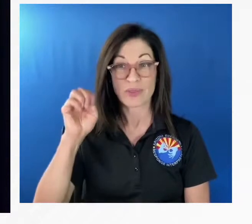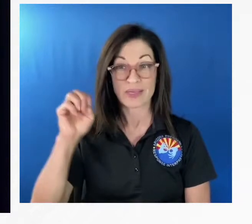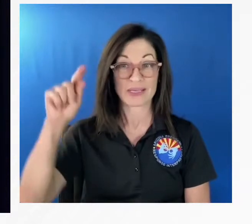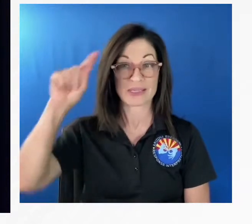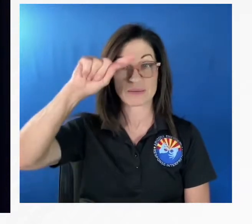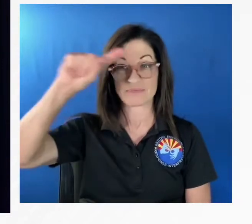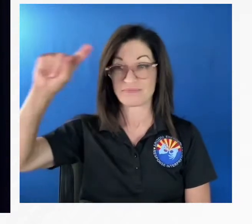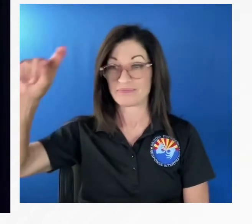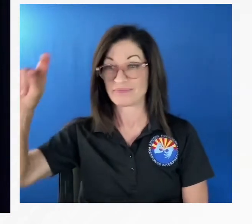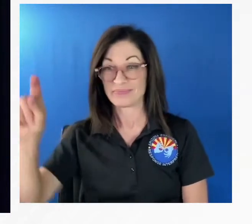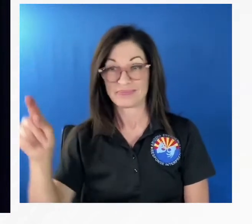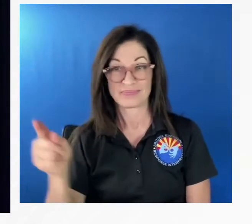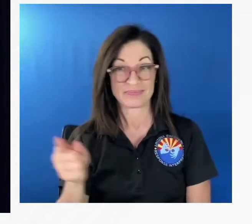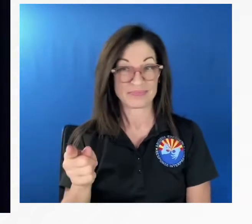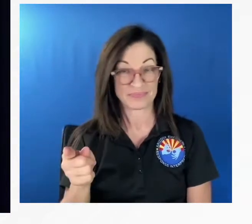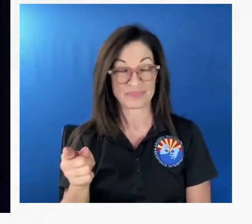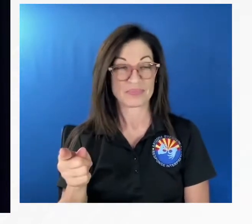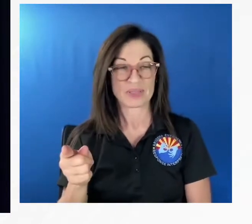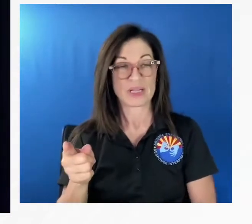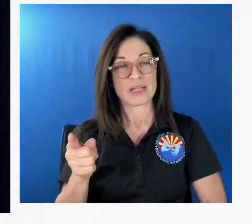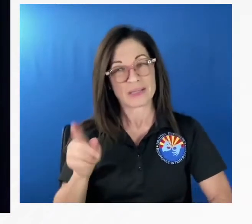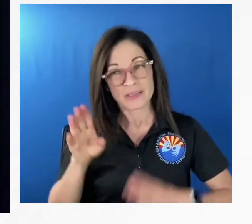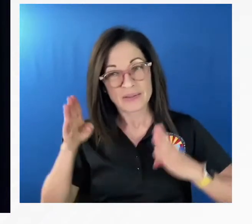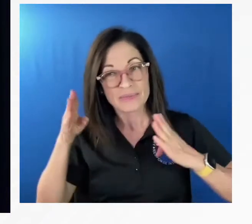of our primary containment